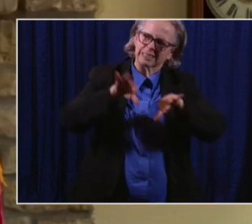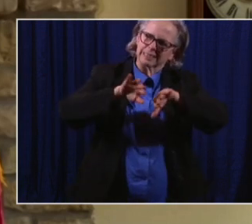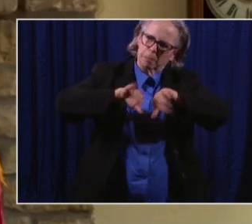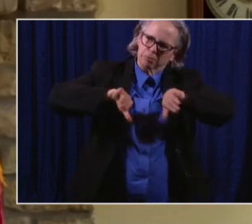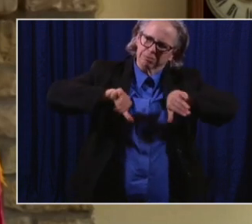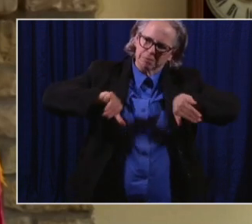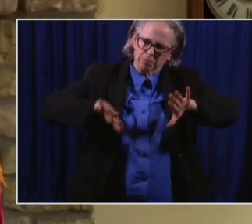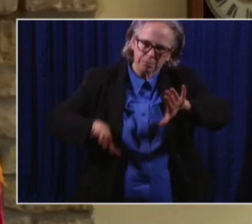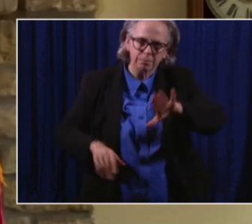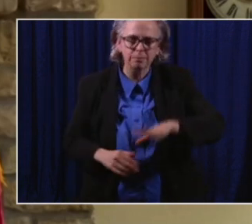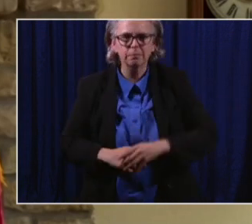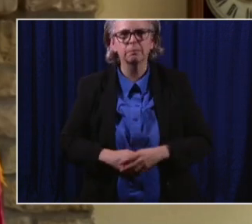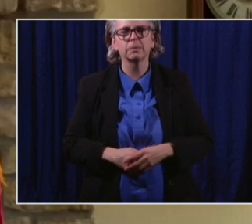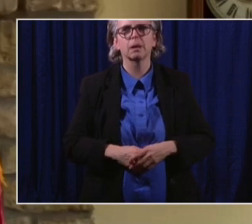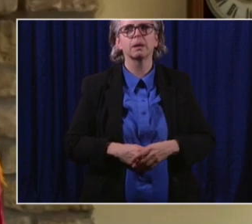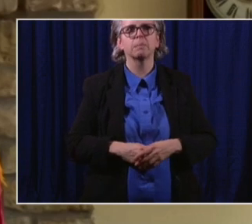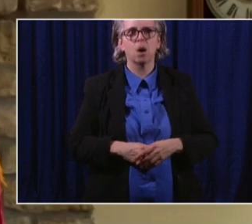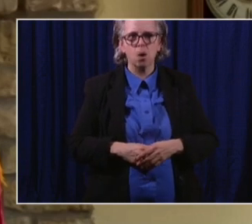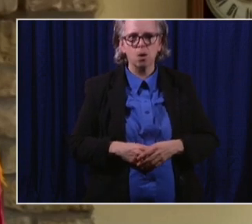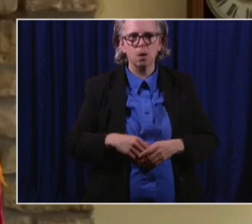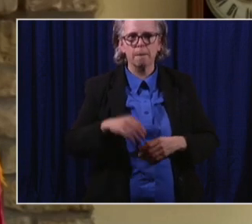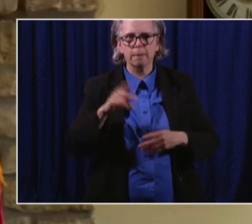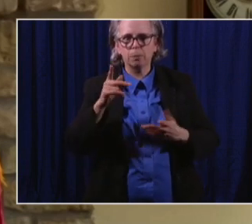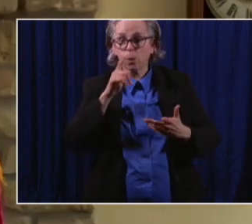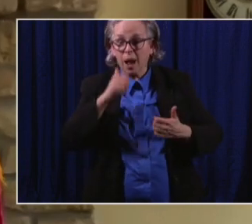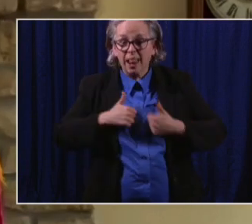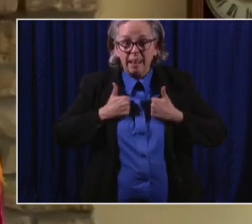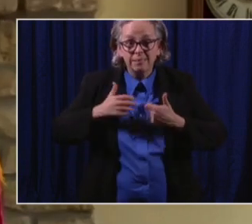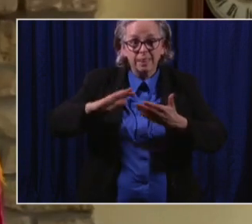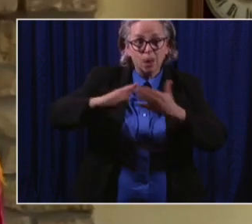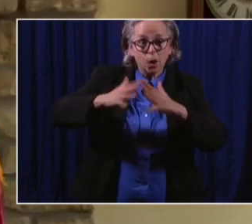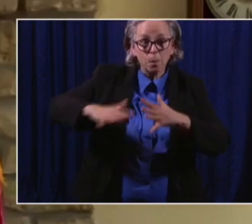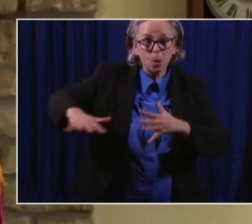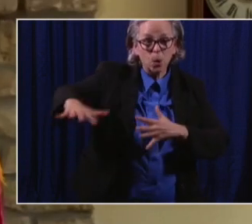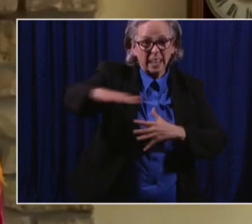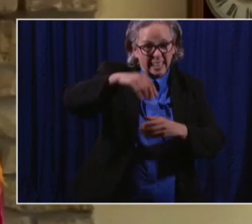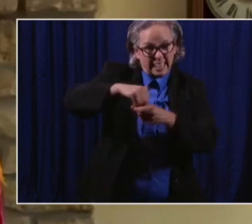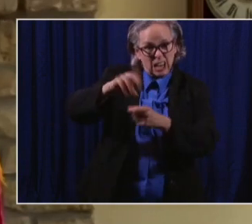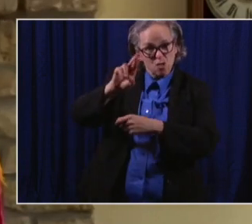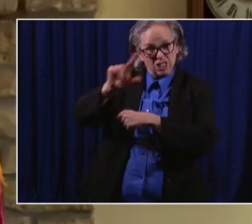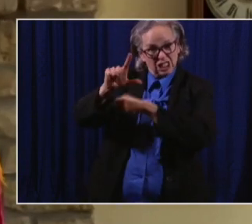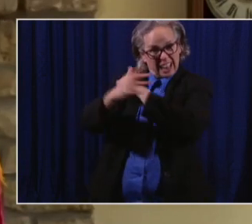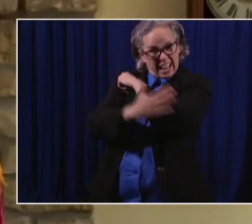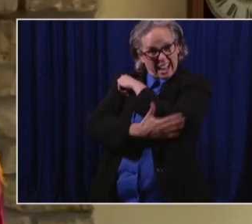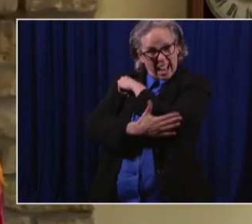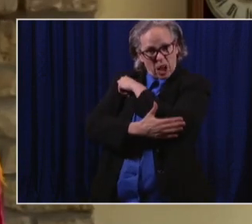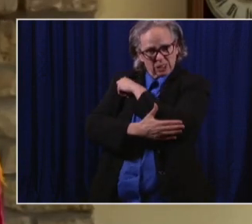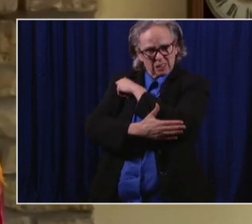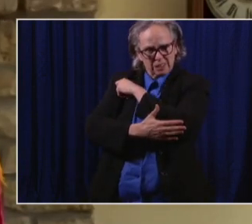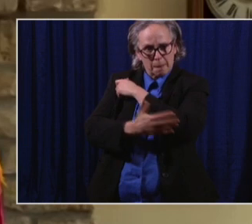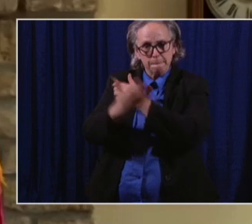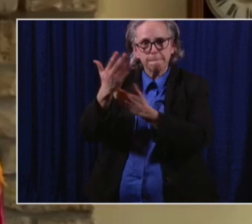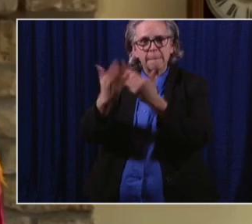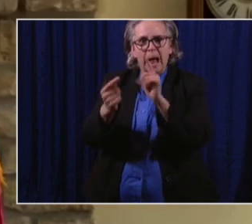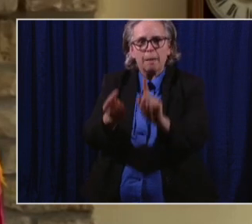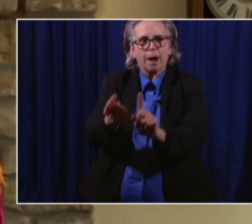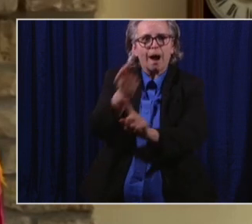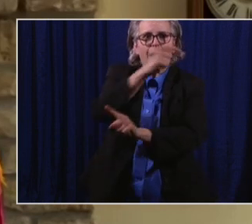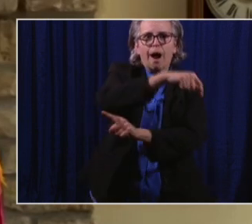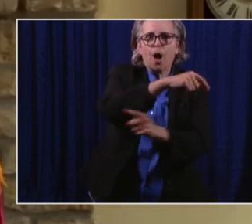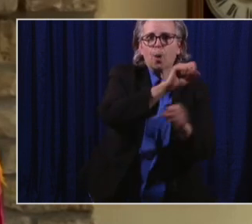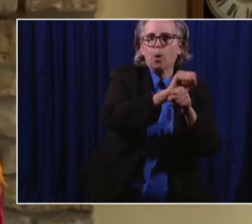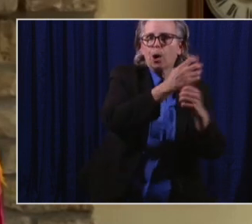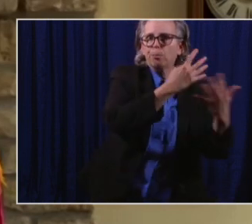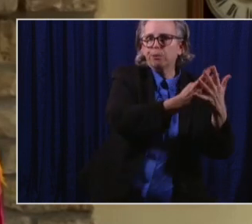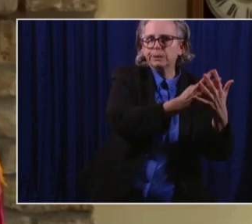people who live in Richland County work in the prison, as do people, I'm sure, from many counties around. And so,